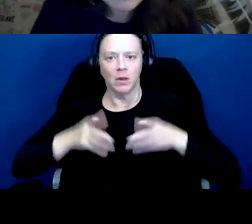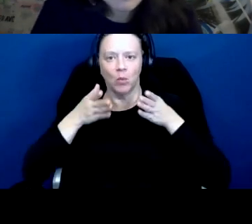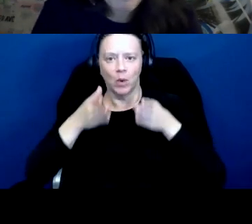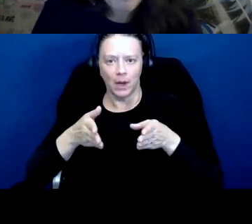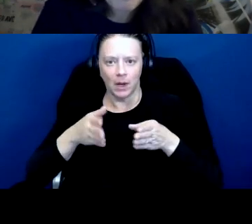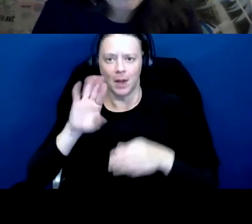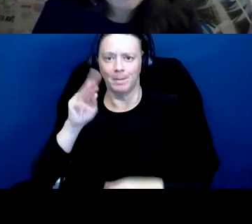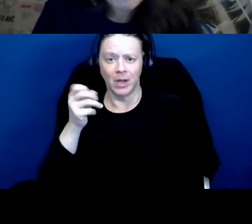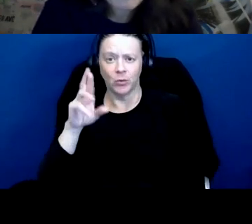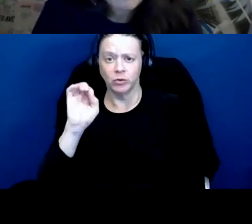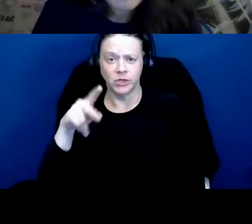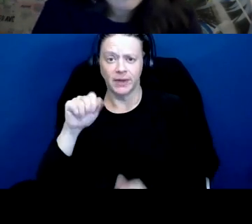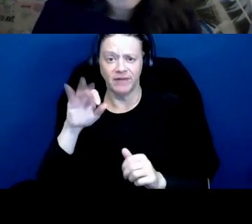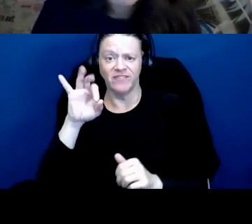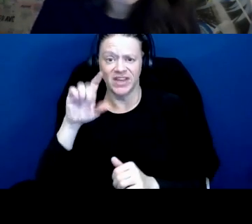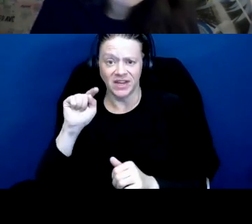the vaccine.